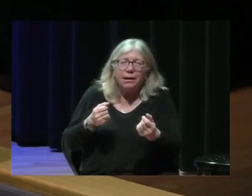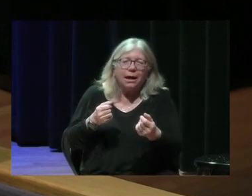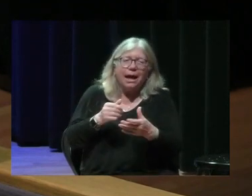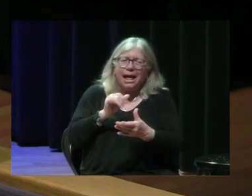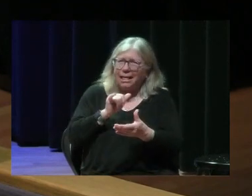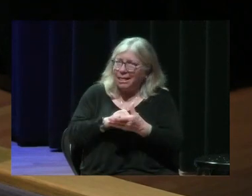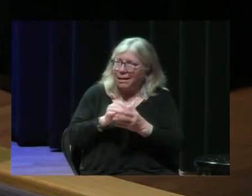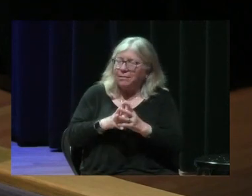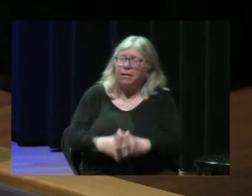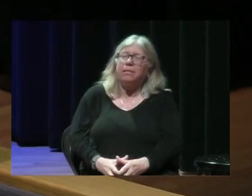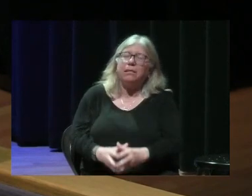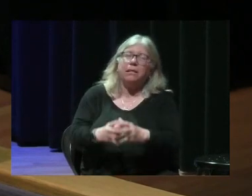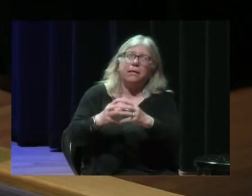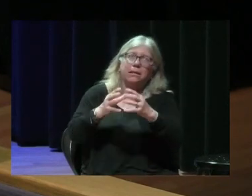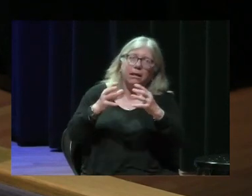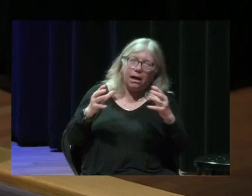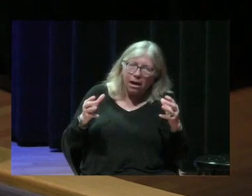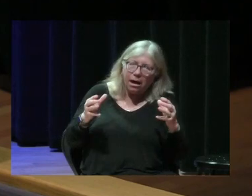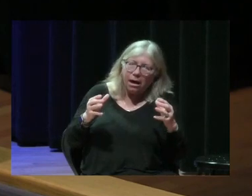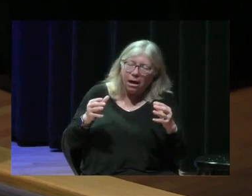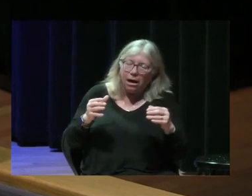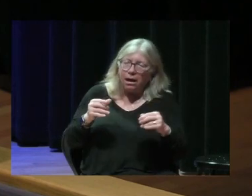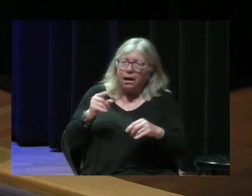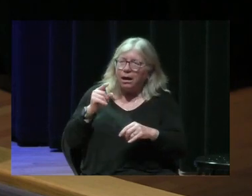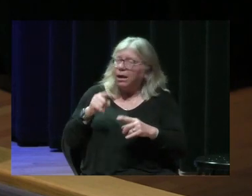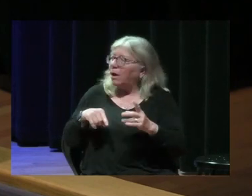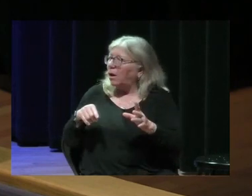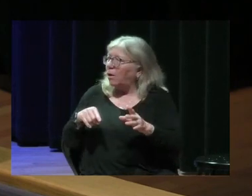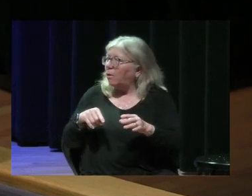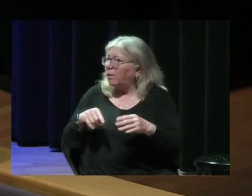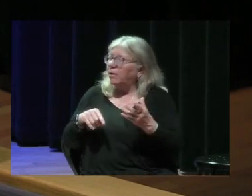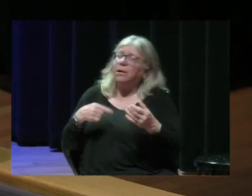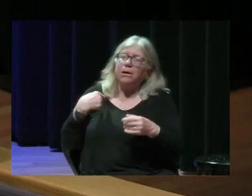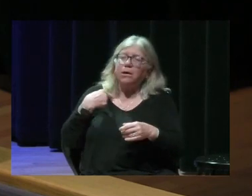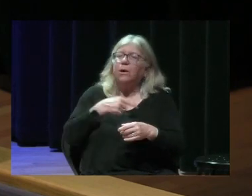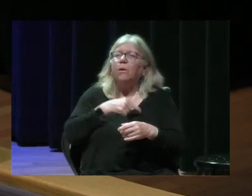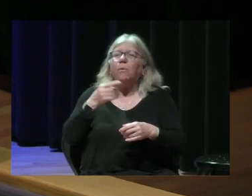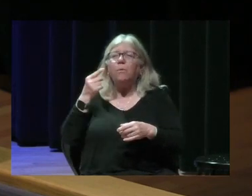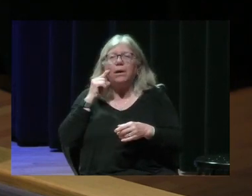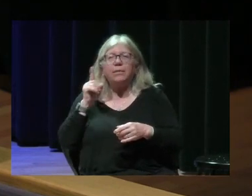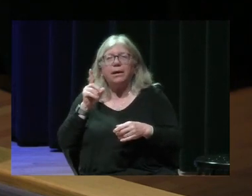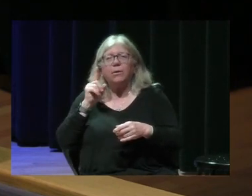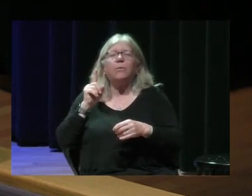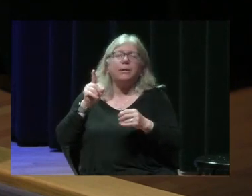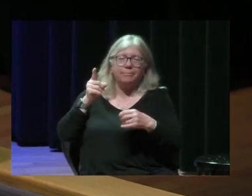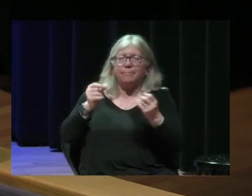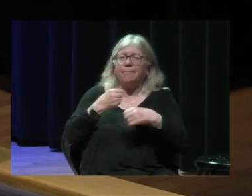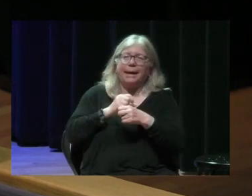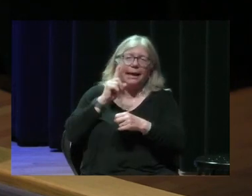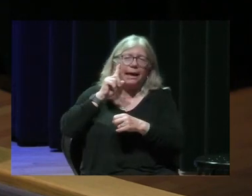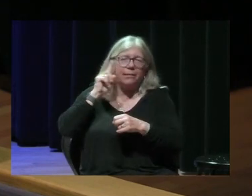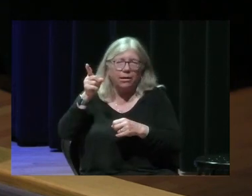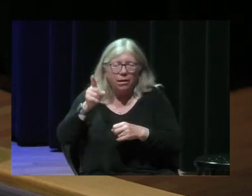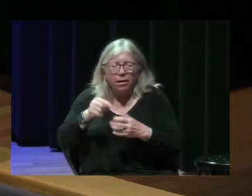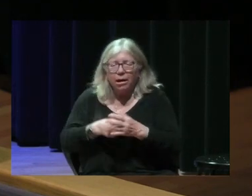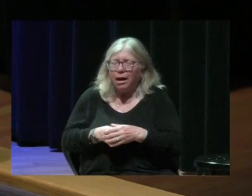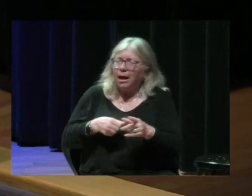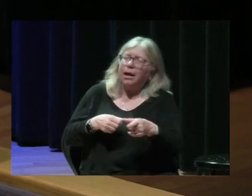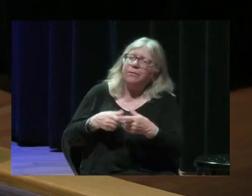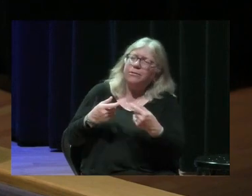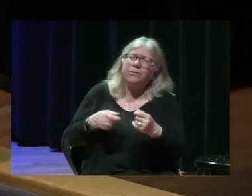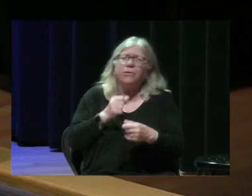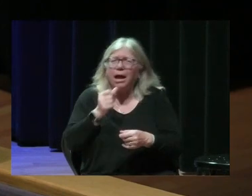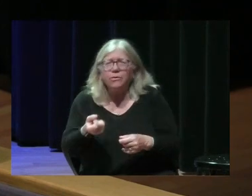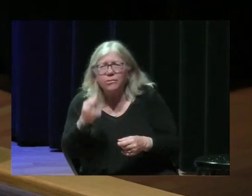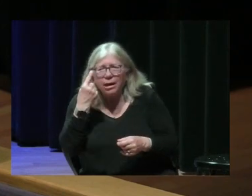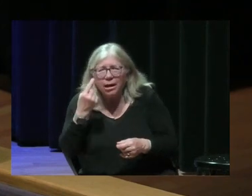And that's a lie. You can't skip to the end. But we do that too. We think we'll, like, intellectualize our way to, like, someone understanding us, or